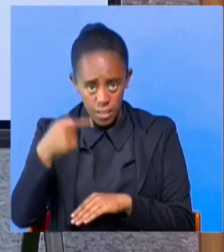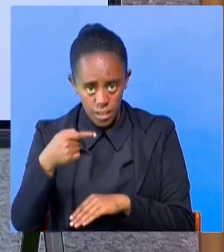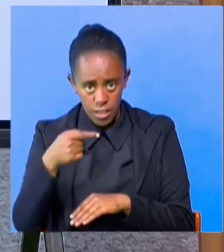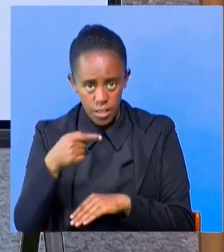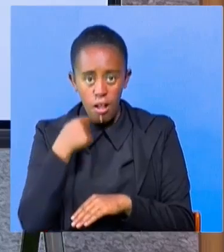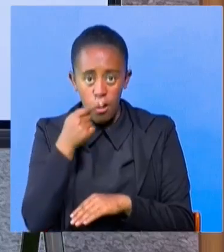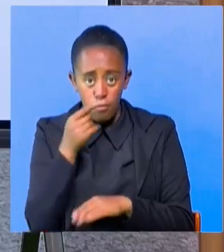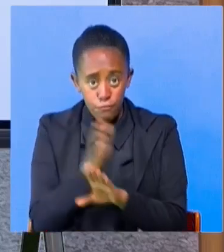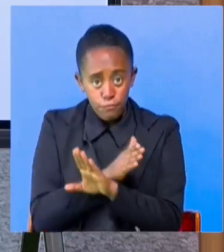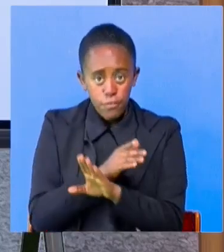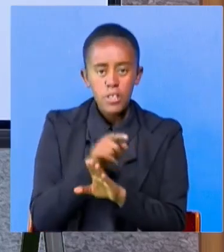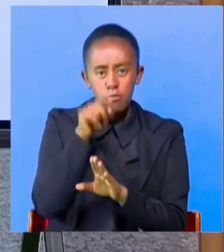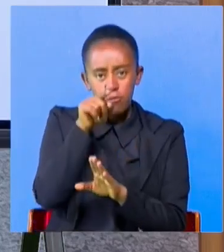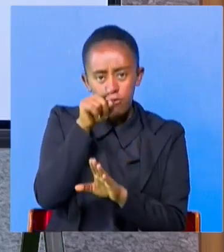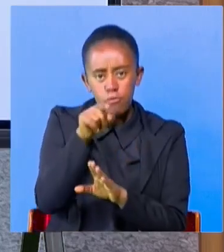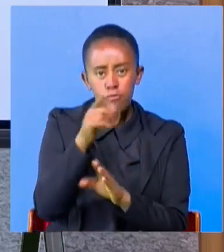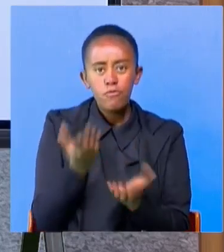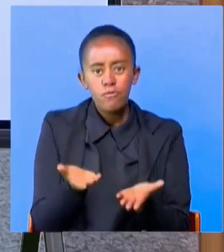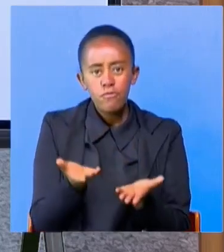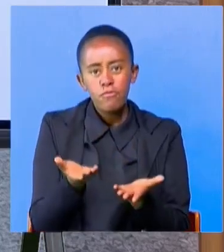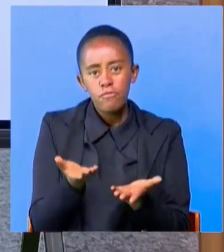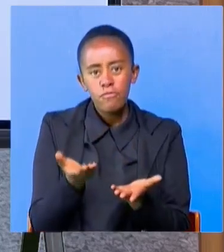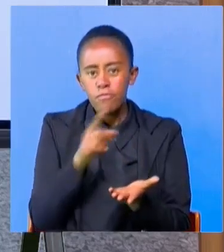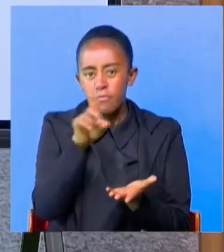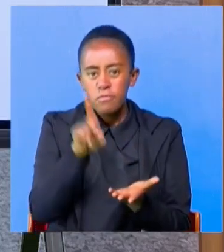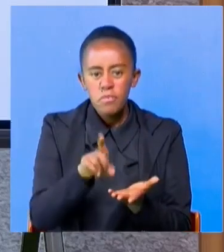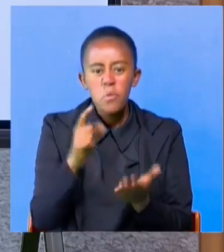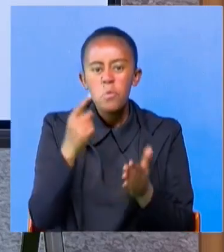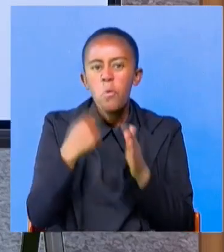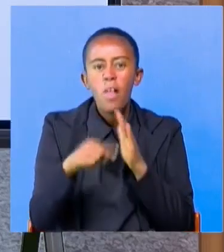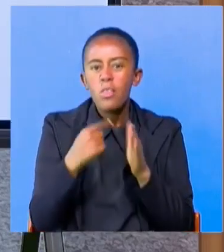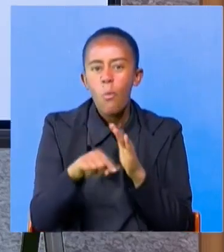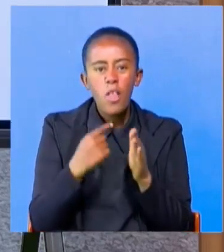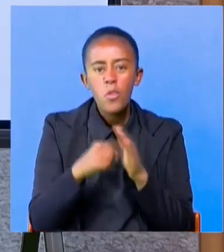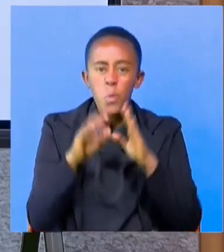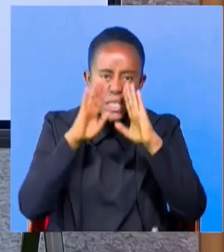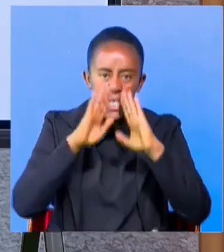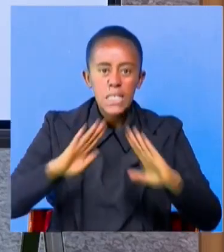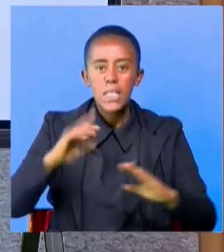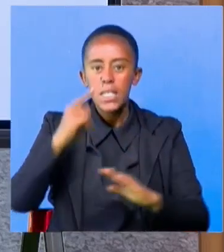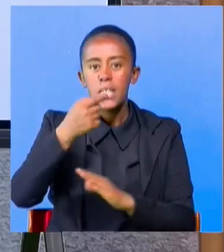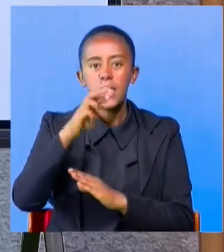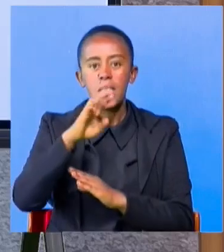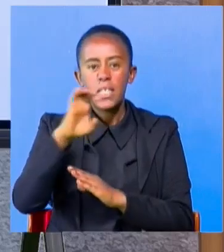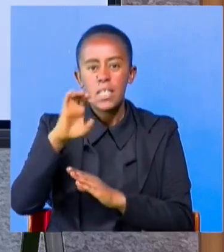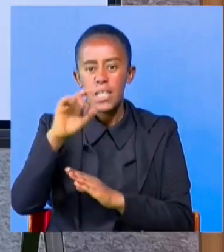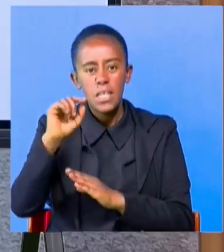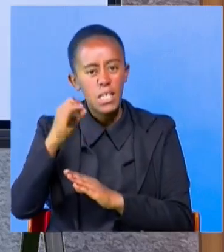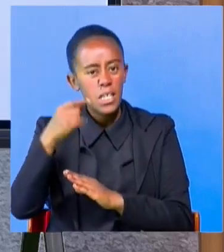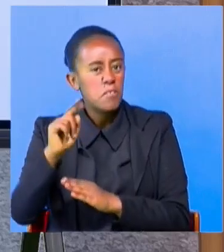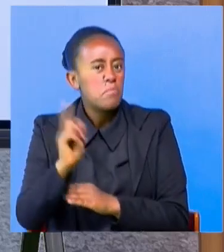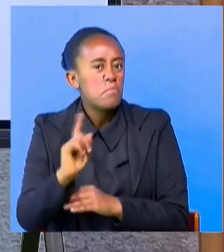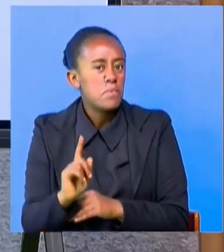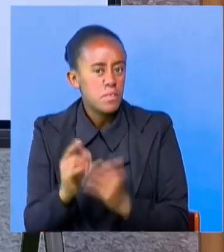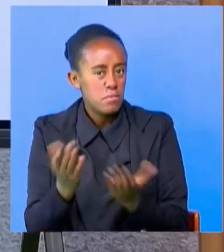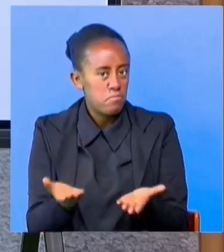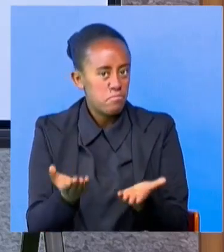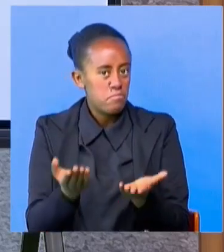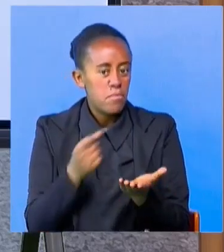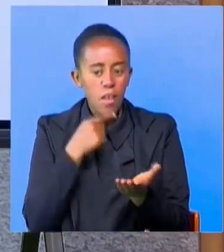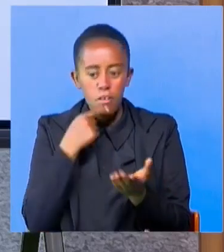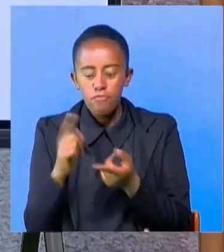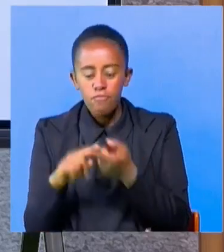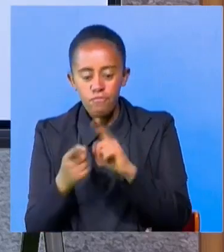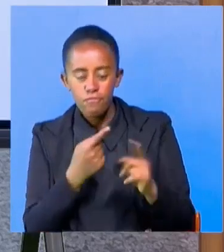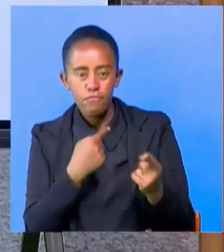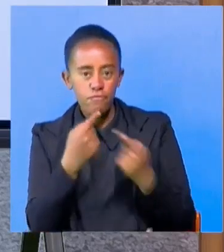means, I'm going to ask you what greeting means. Do you know what greeting means? Tell to your friends.